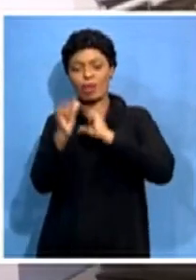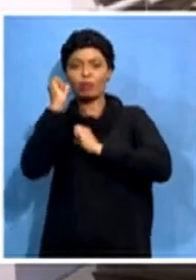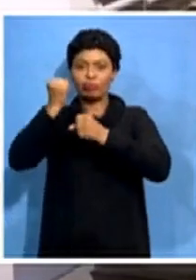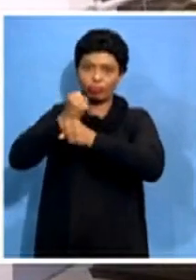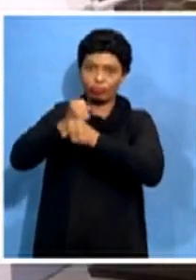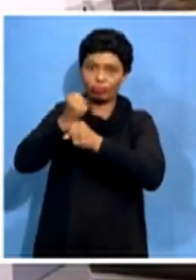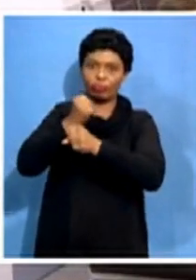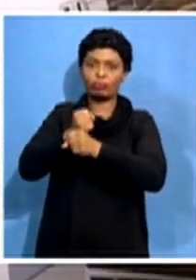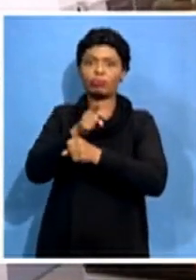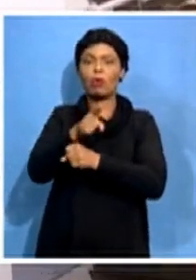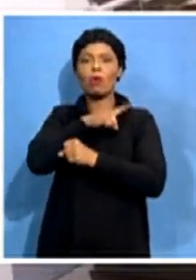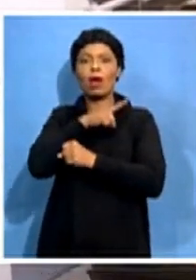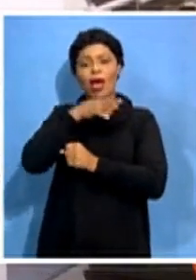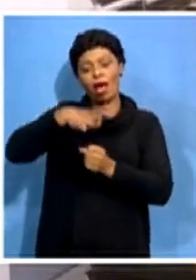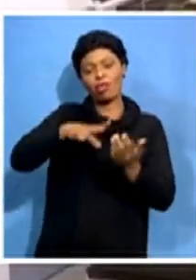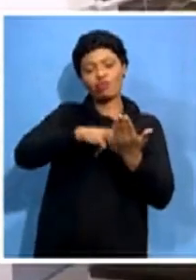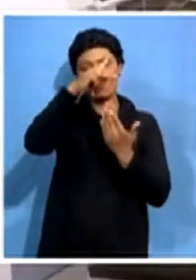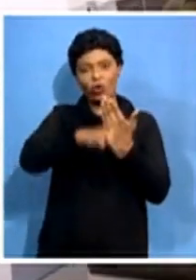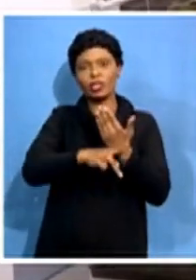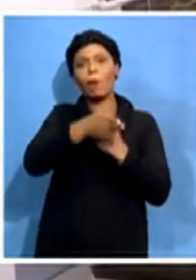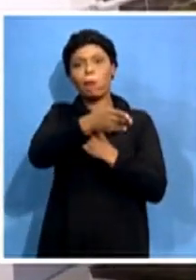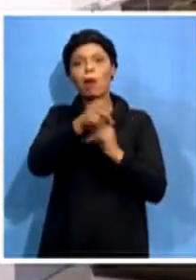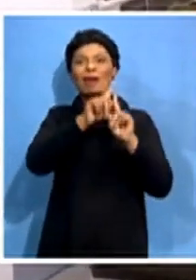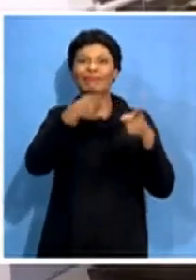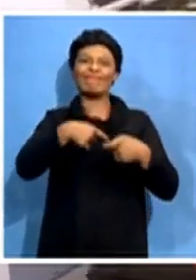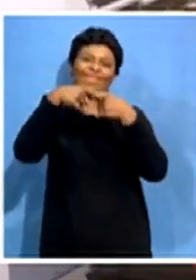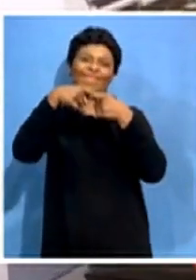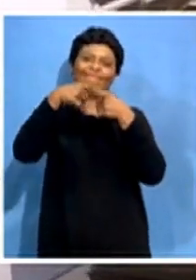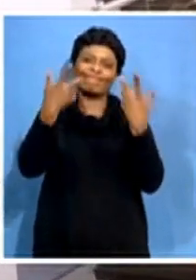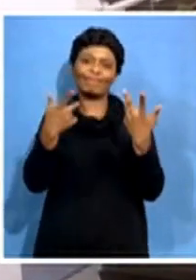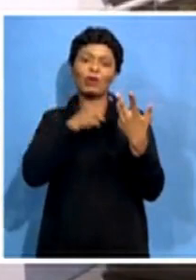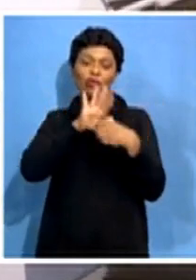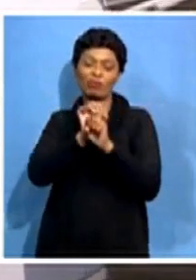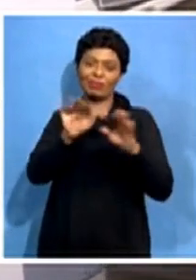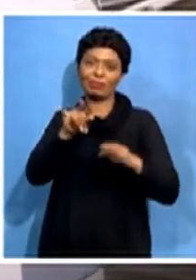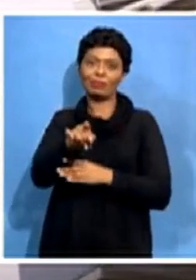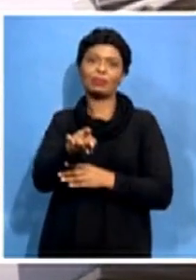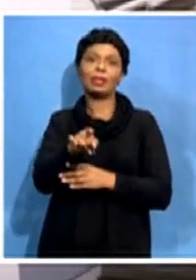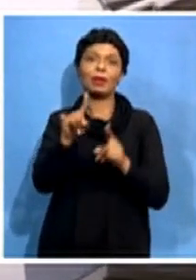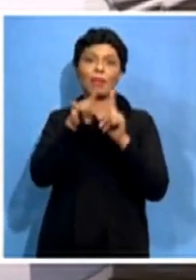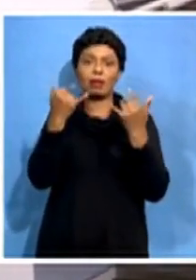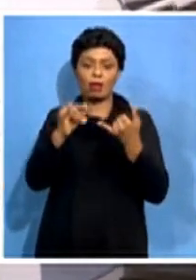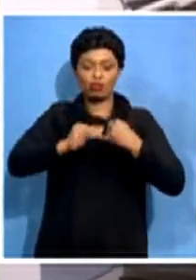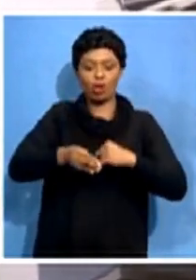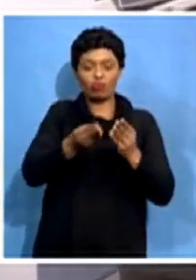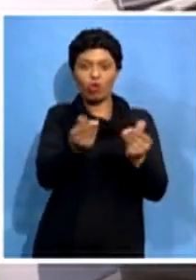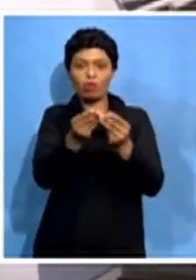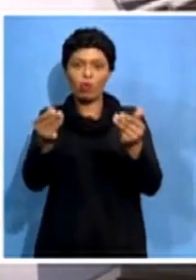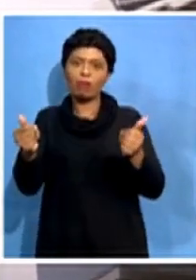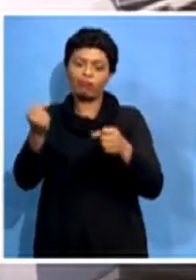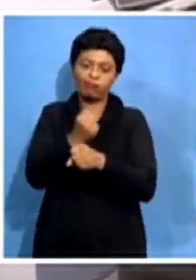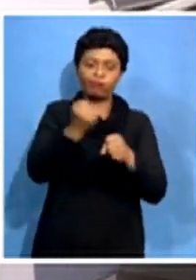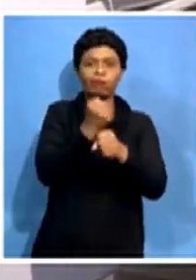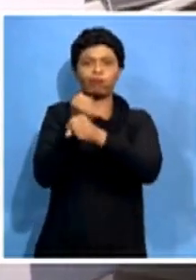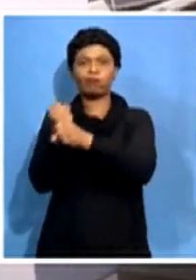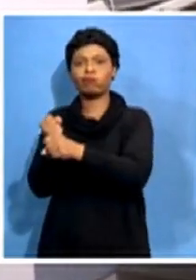there that were stopped. And we are trying to make sure that we address that with all key players, including ArcelorMittal,